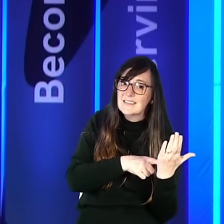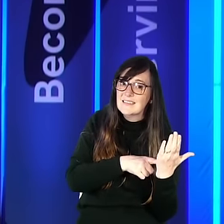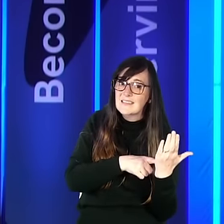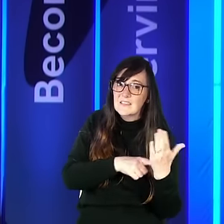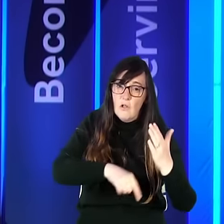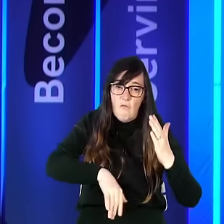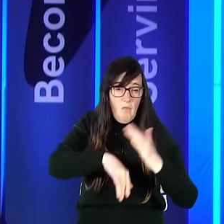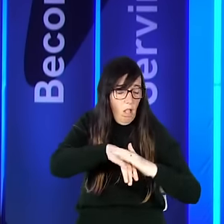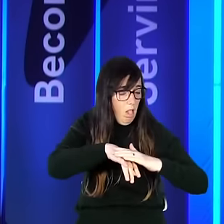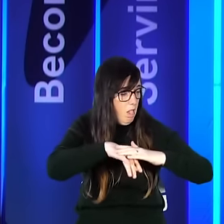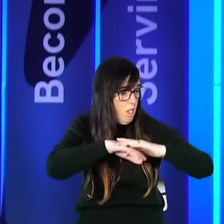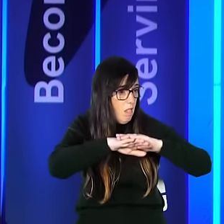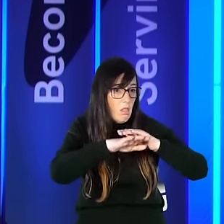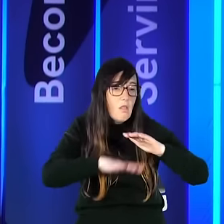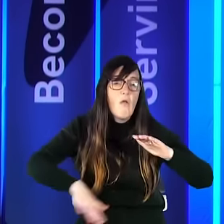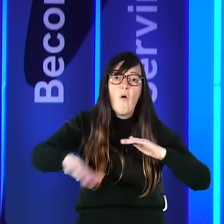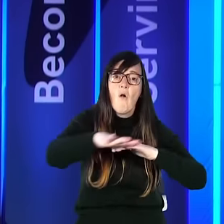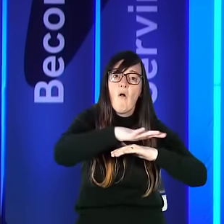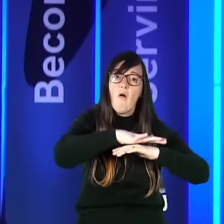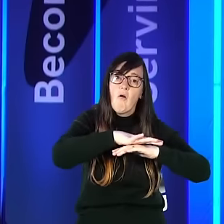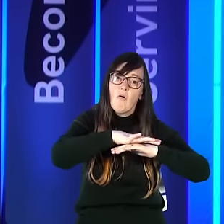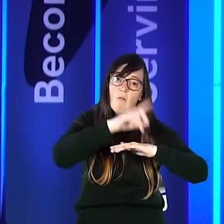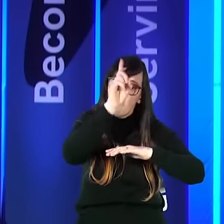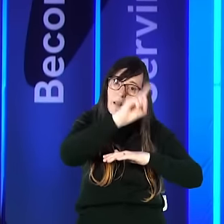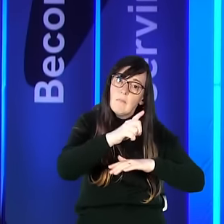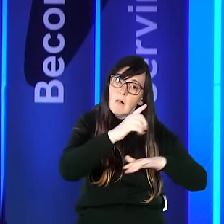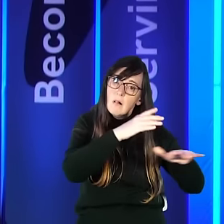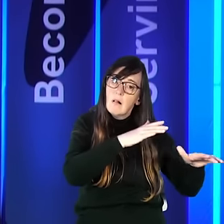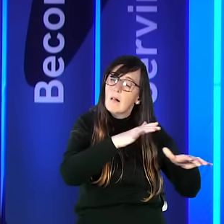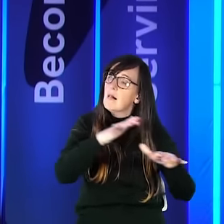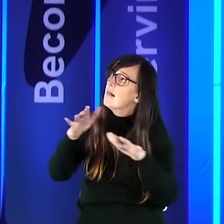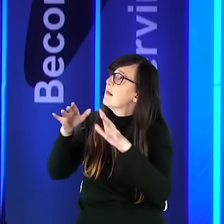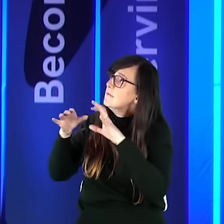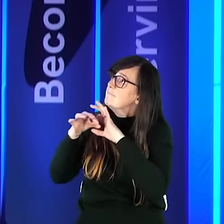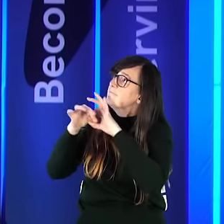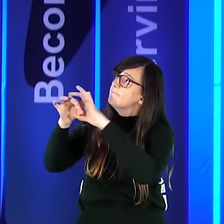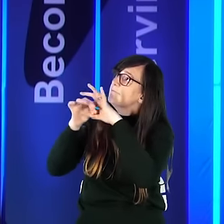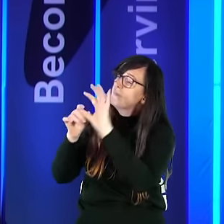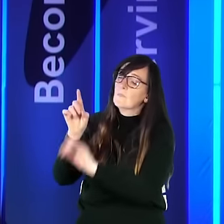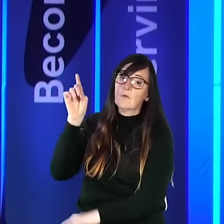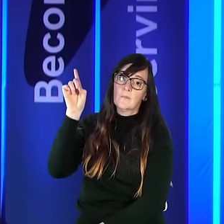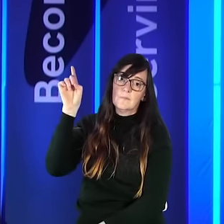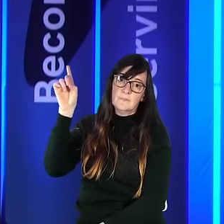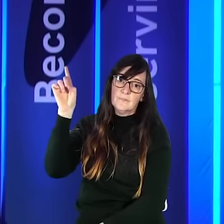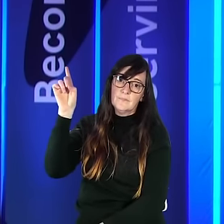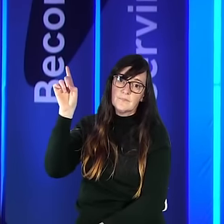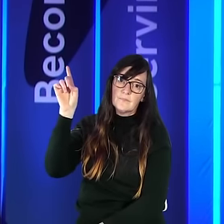with worshipers of God, with people who know God.